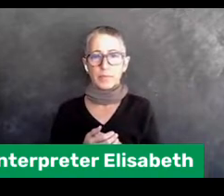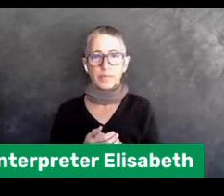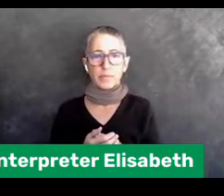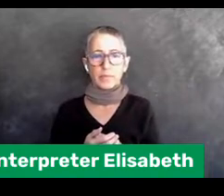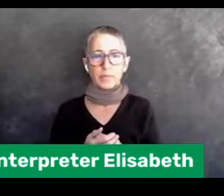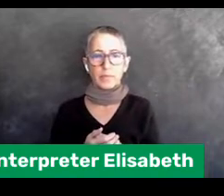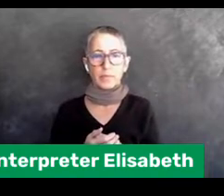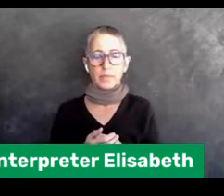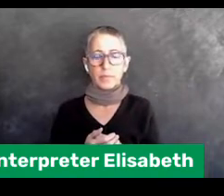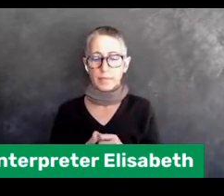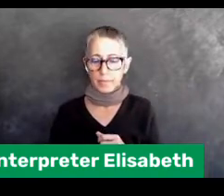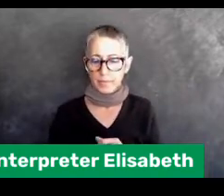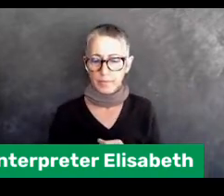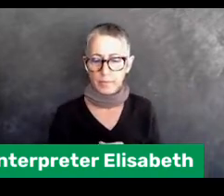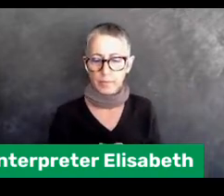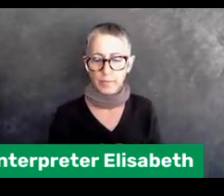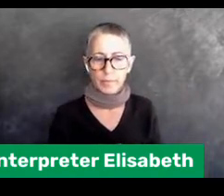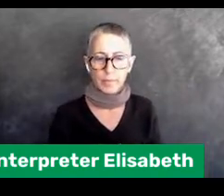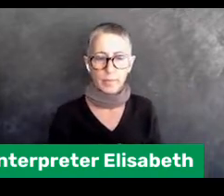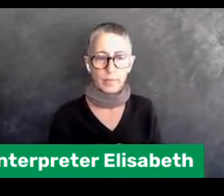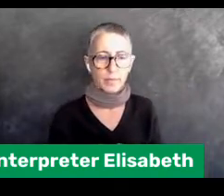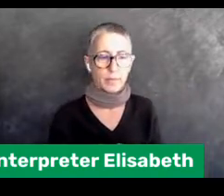Another box.